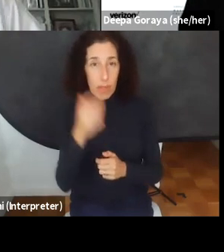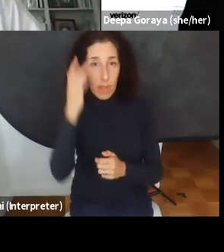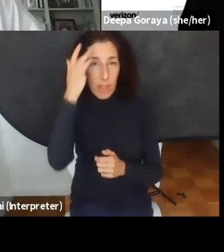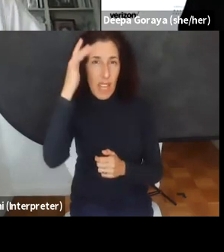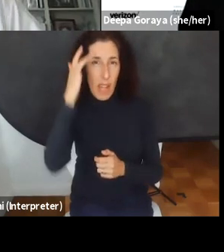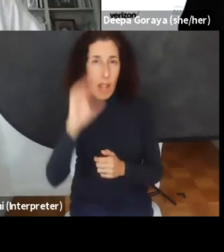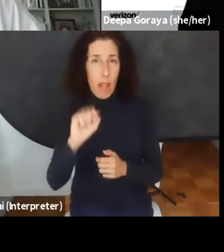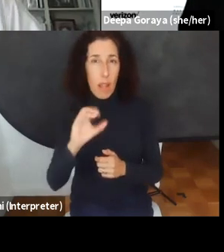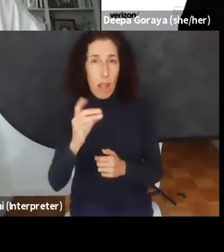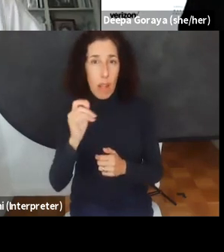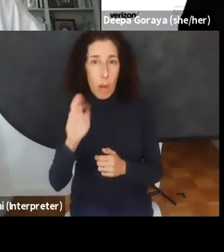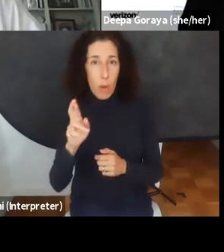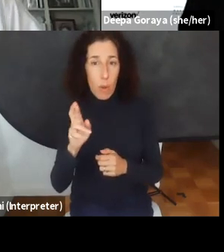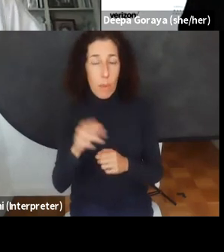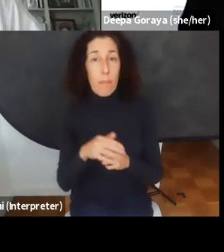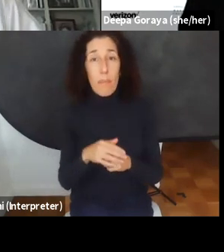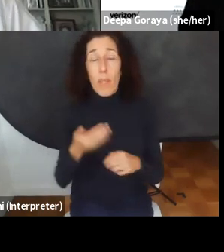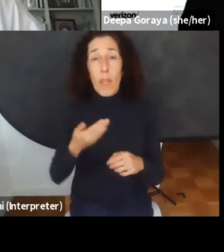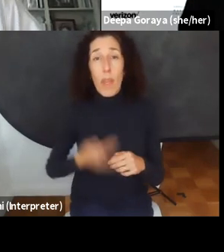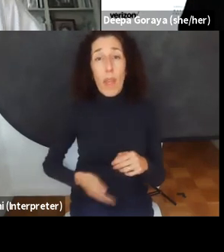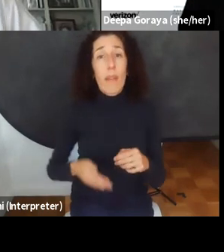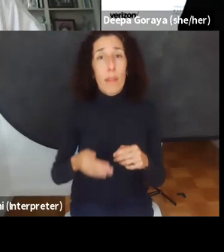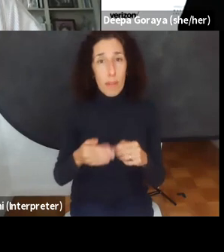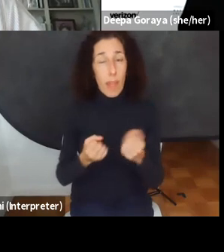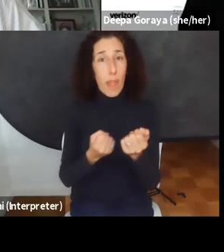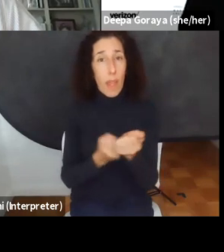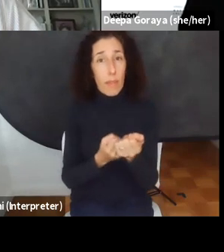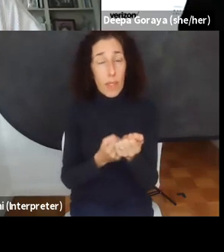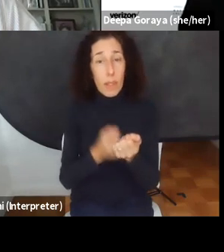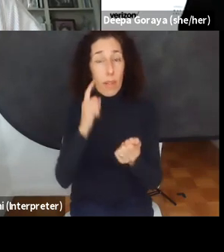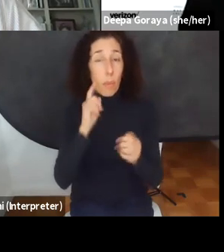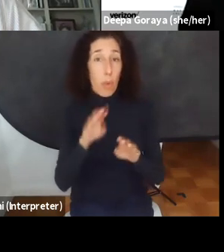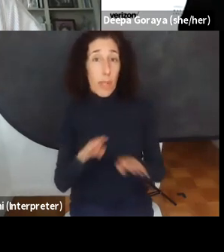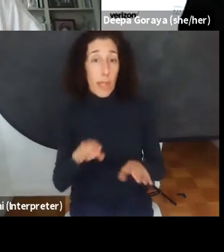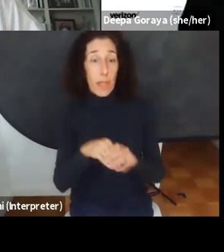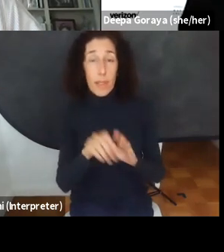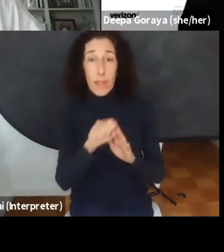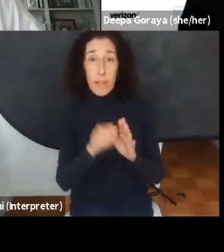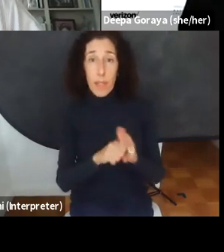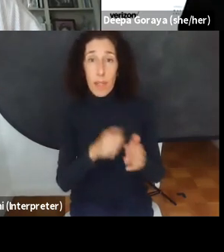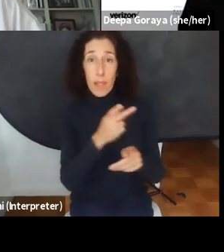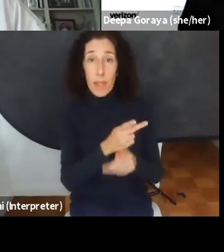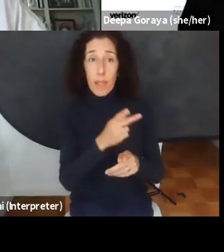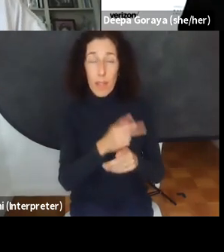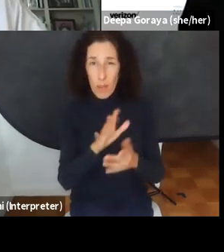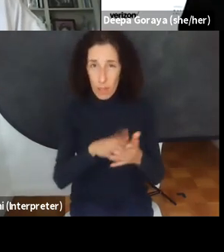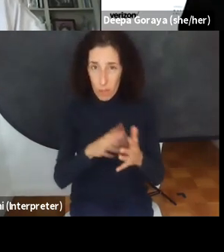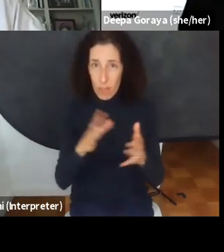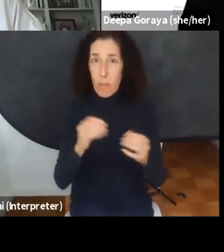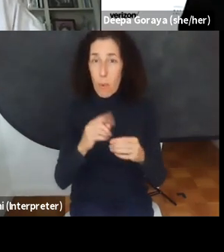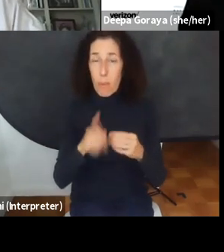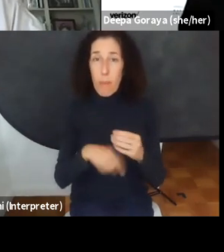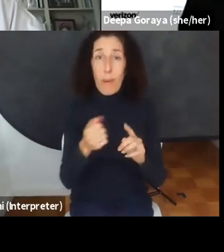While working as an educational advocate for kids in state care, I got a crash course in abuse and neglect, education